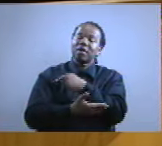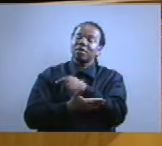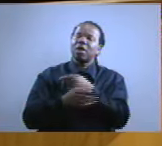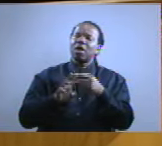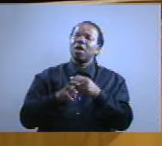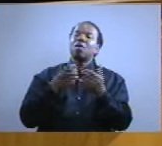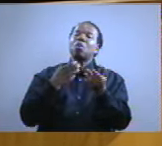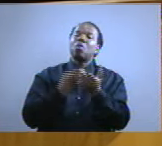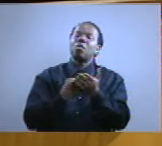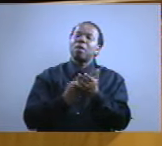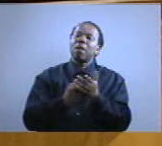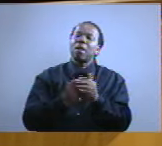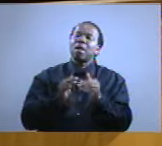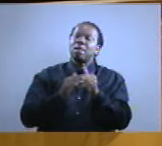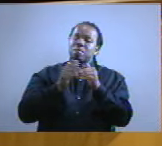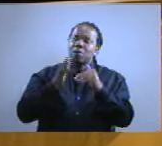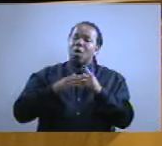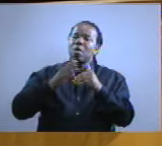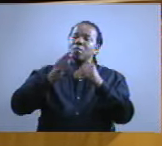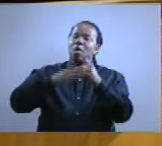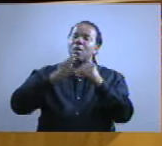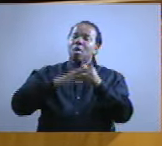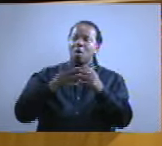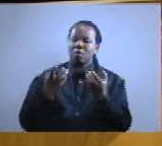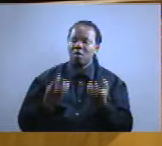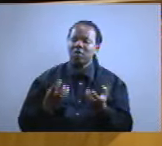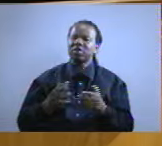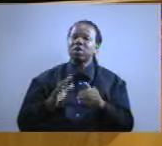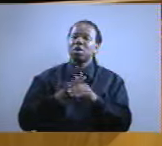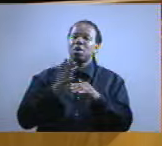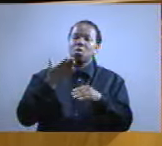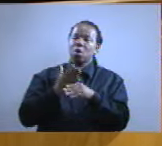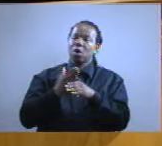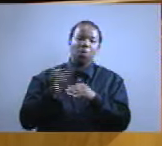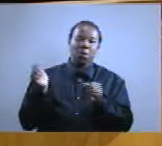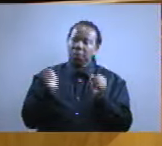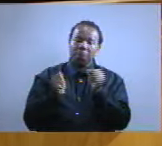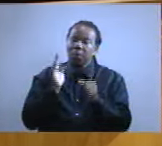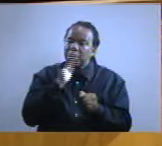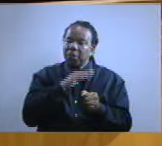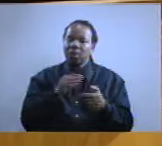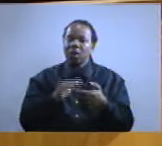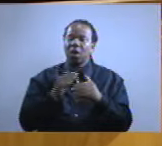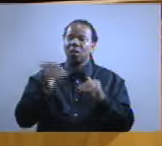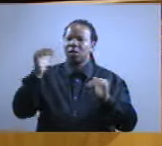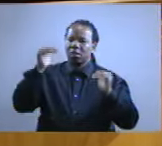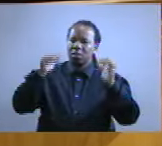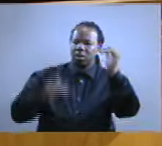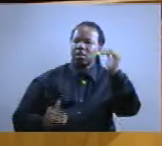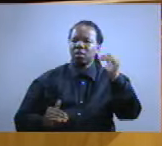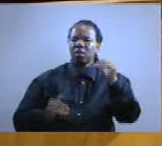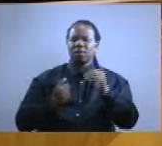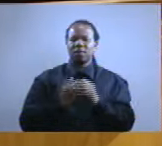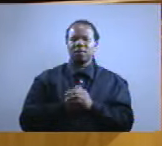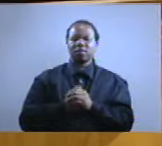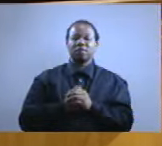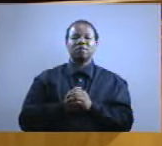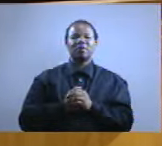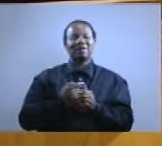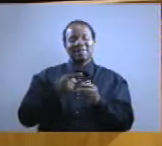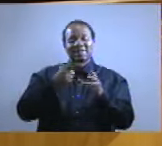deepening inequalities, deepening poverty, and deepening unemployment, which significantly affects, in